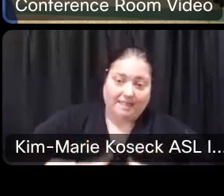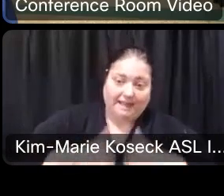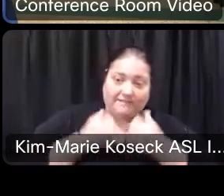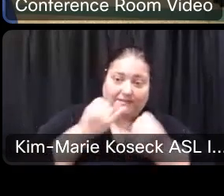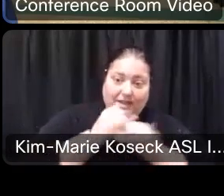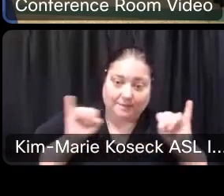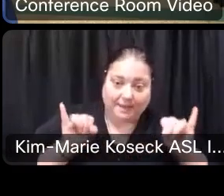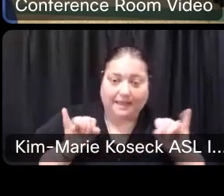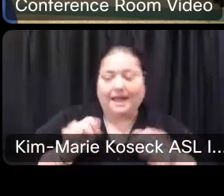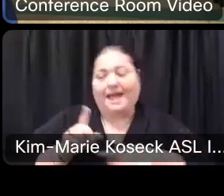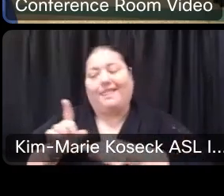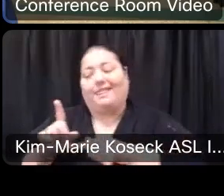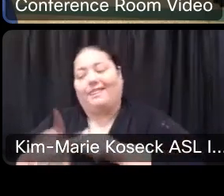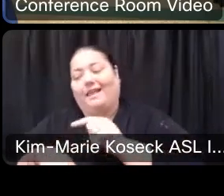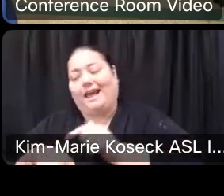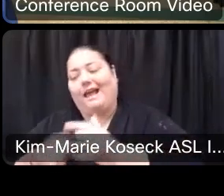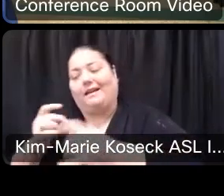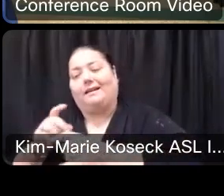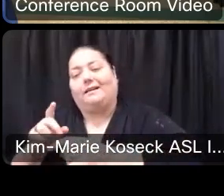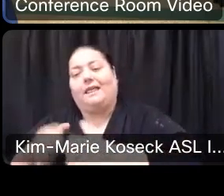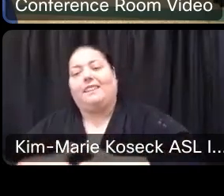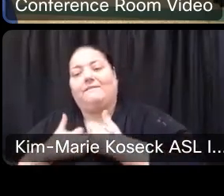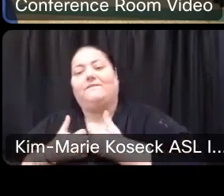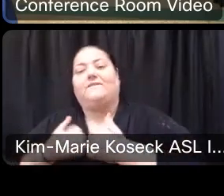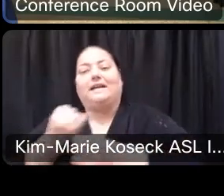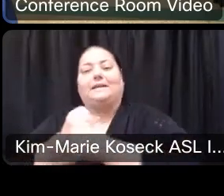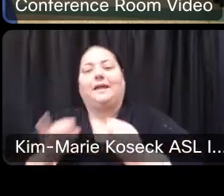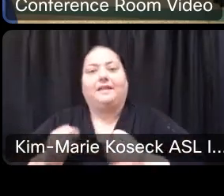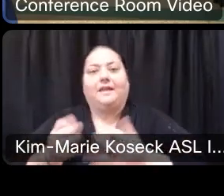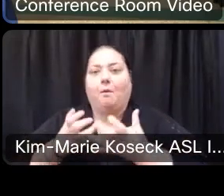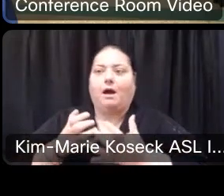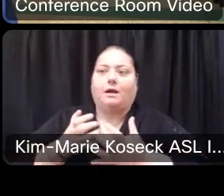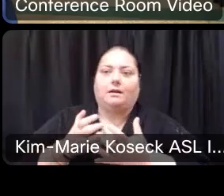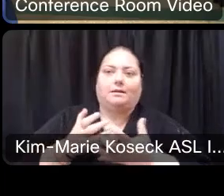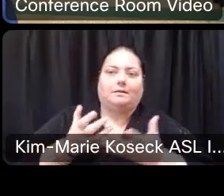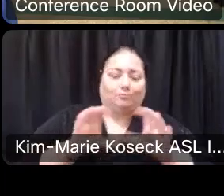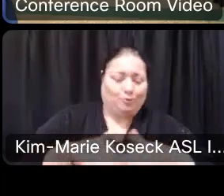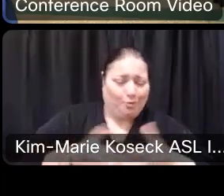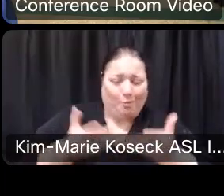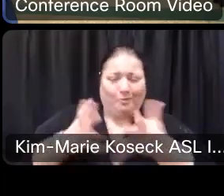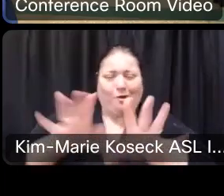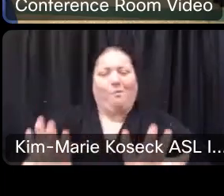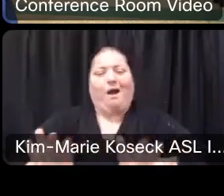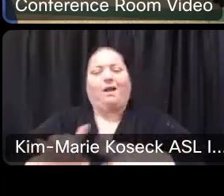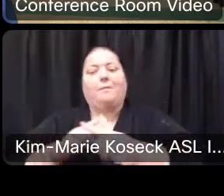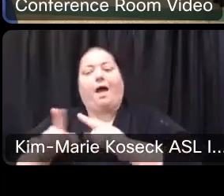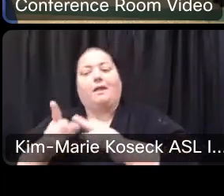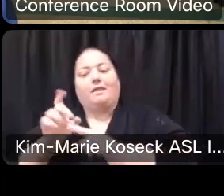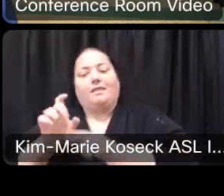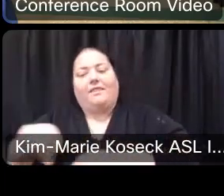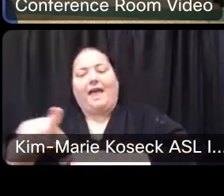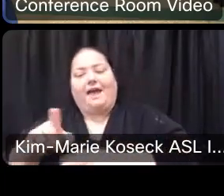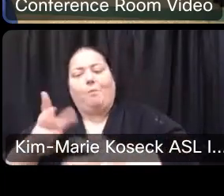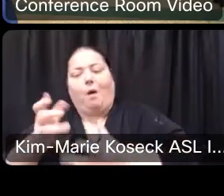those that can't live independently but don't want to be in a group home, that want self-direction. And those are two very different needs and two very different